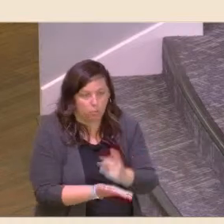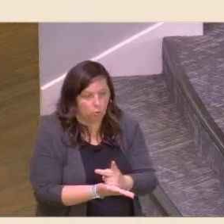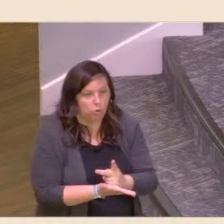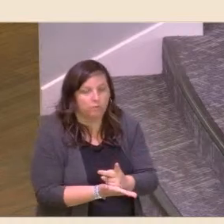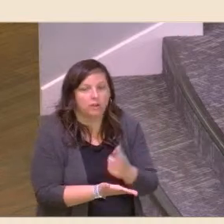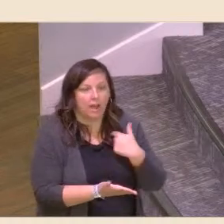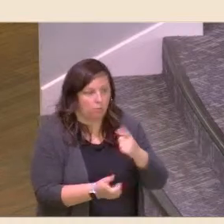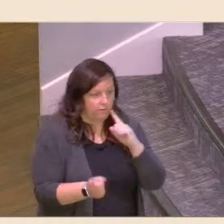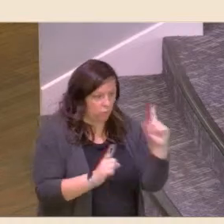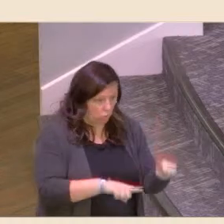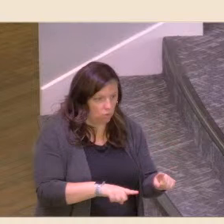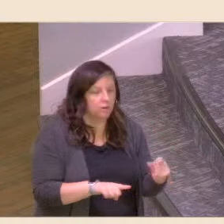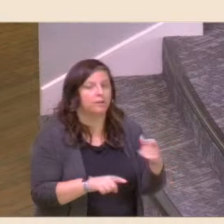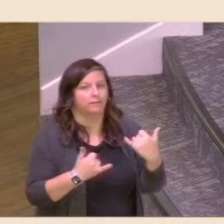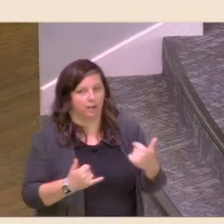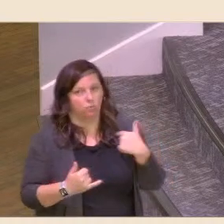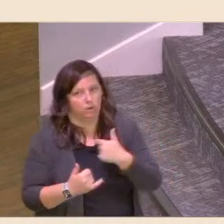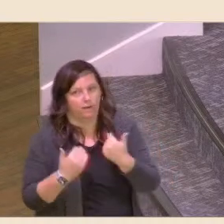we've got the money to pay for it.